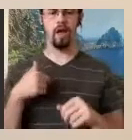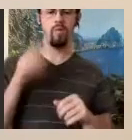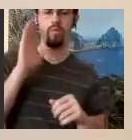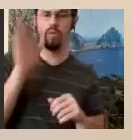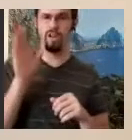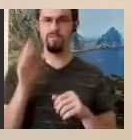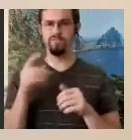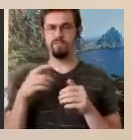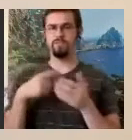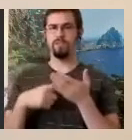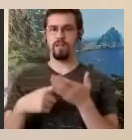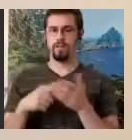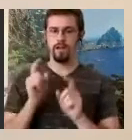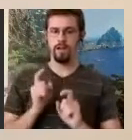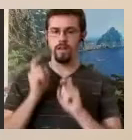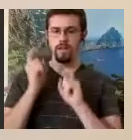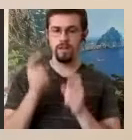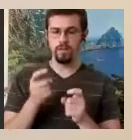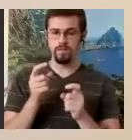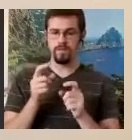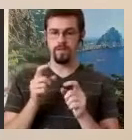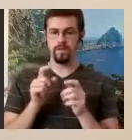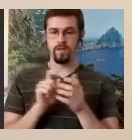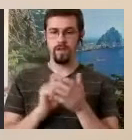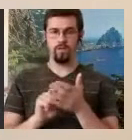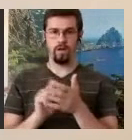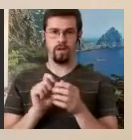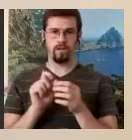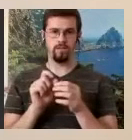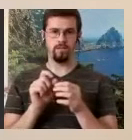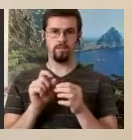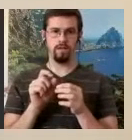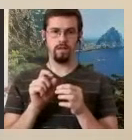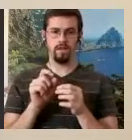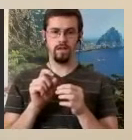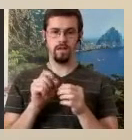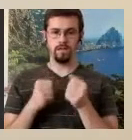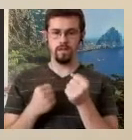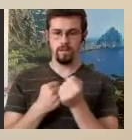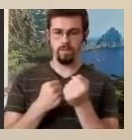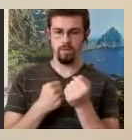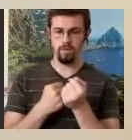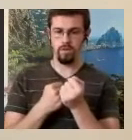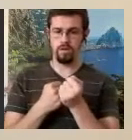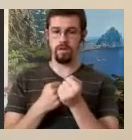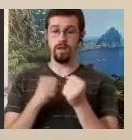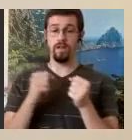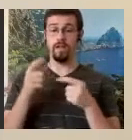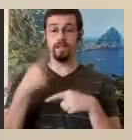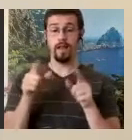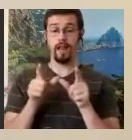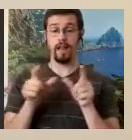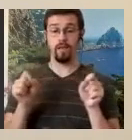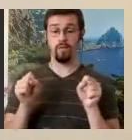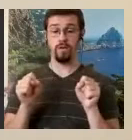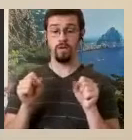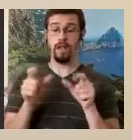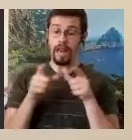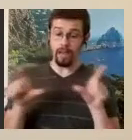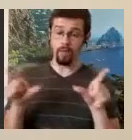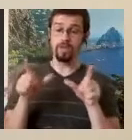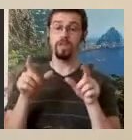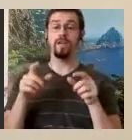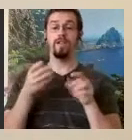mentioned Elena Pizzuto, who was a linguist, who's an Italian linguist, who claimed that you cannot fully understand sign